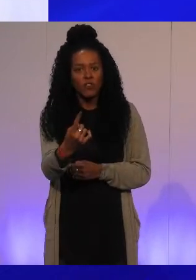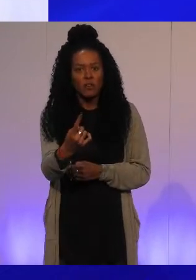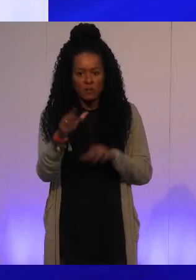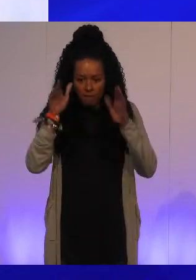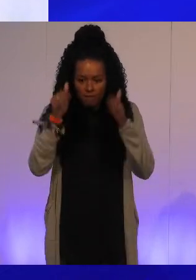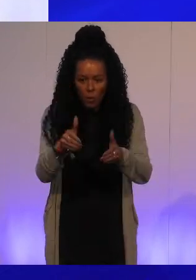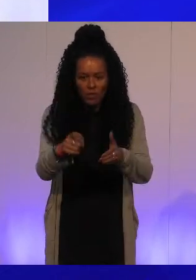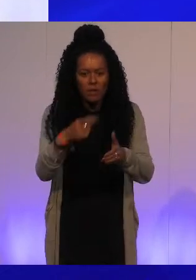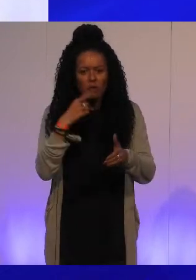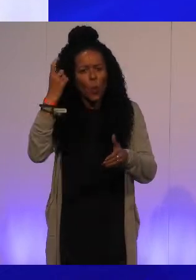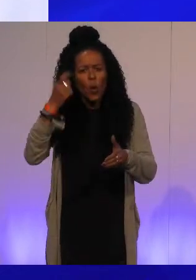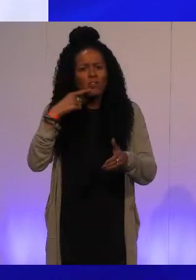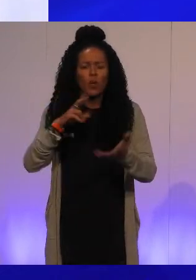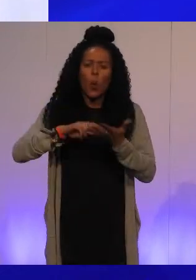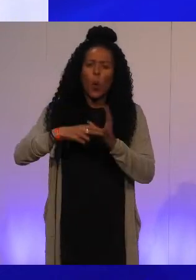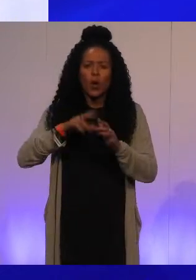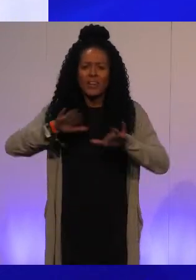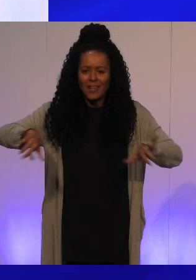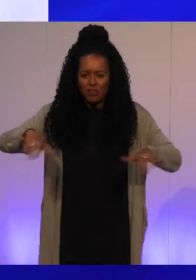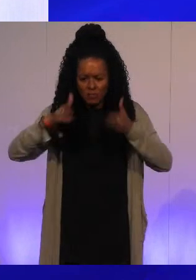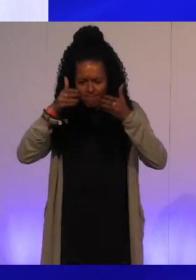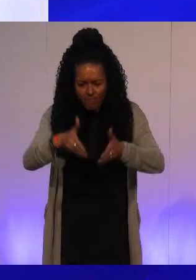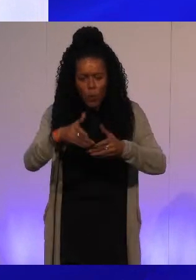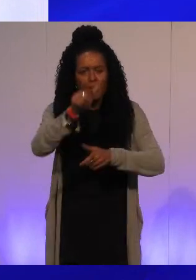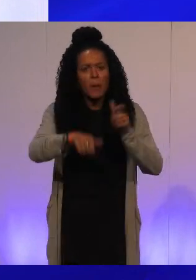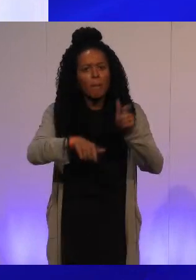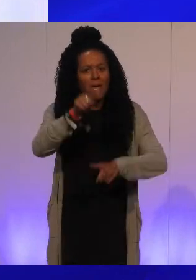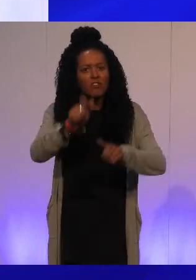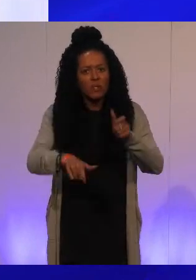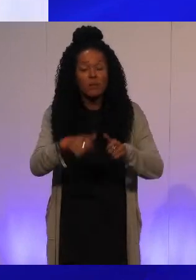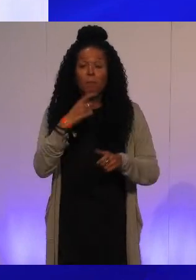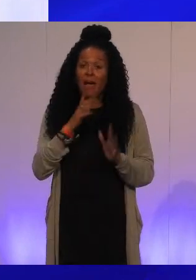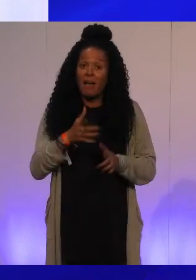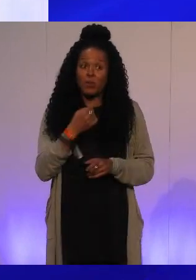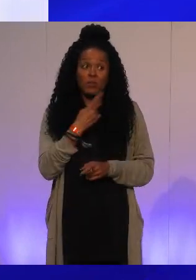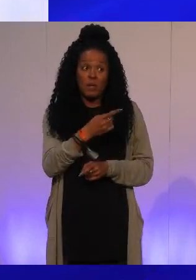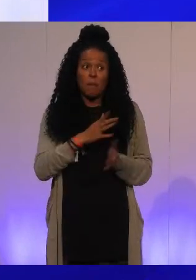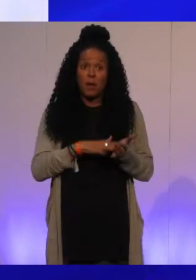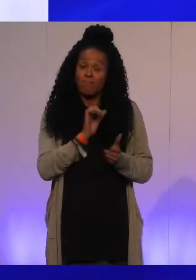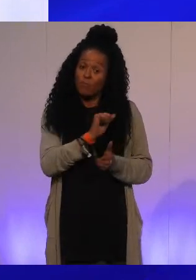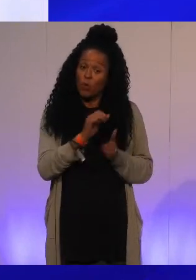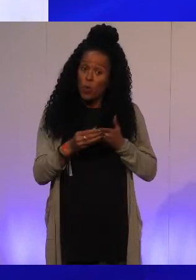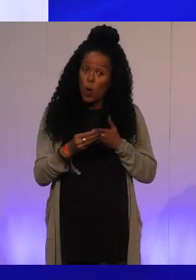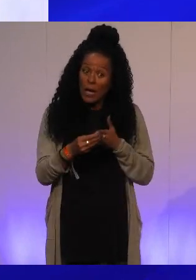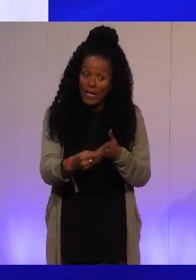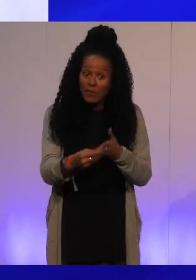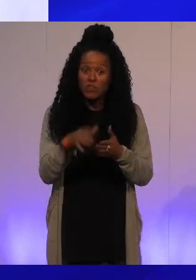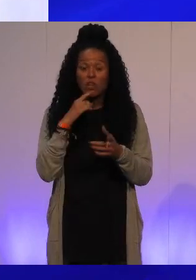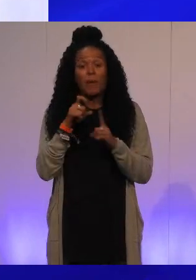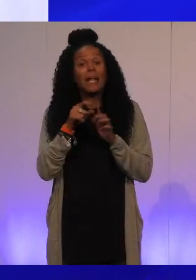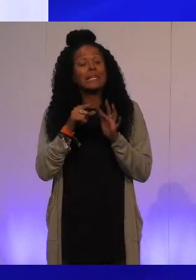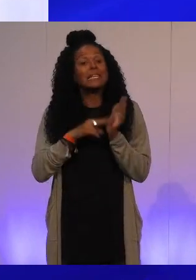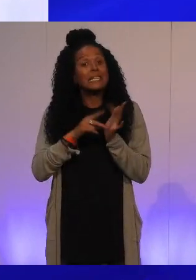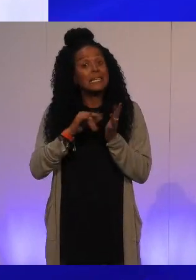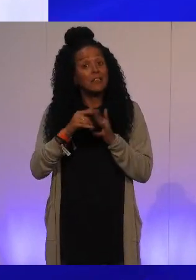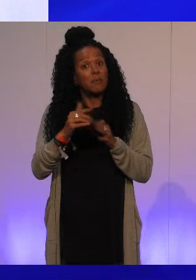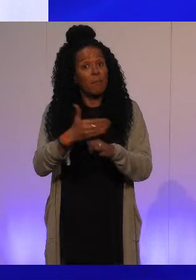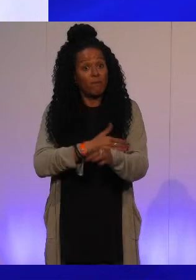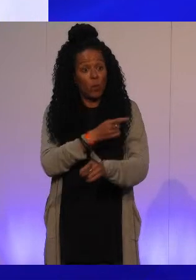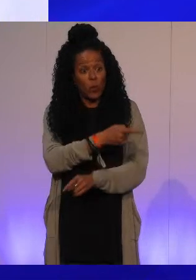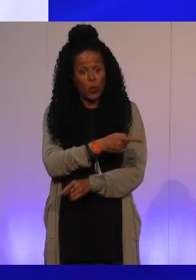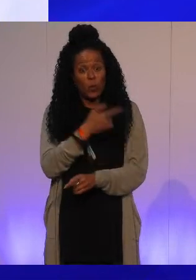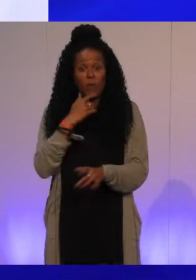the kind of organisational or institutional issues. And I have to say, Margaret, under your leadership and under Denise's leadership,